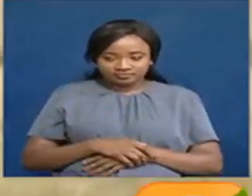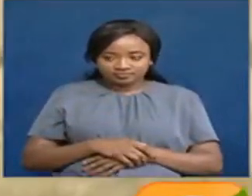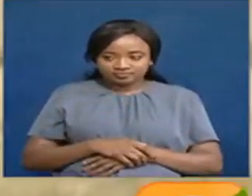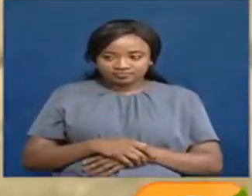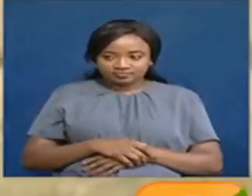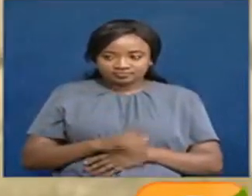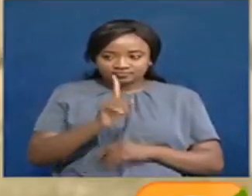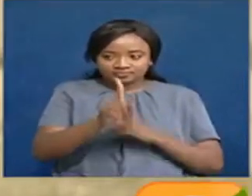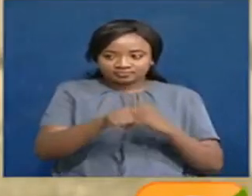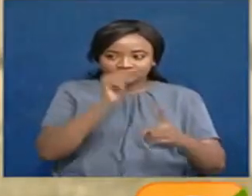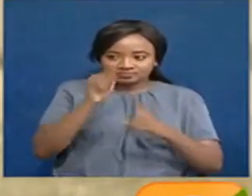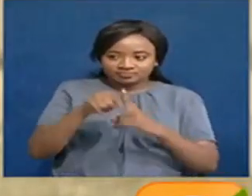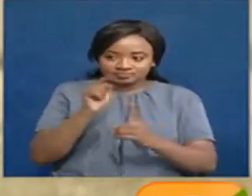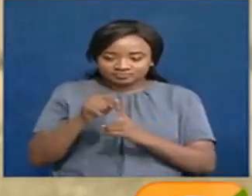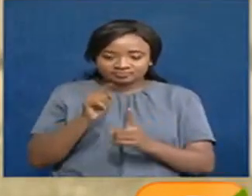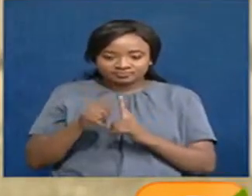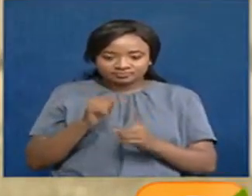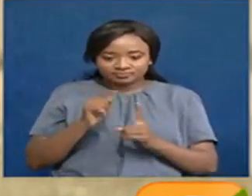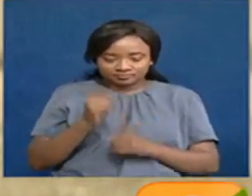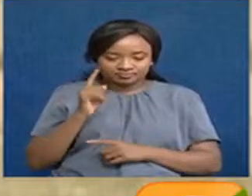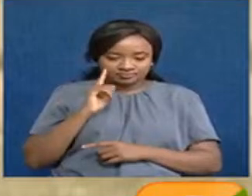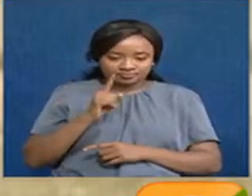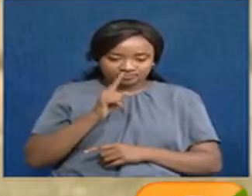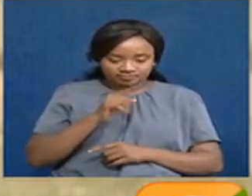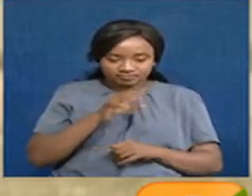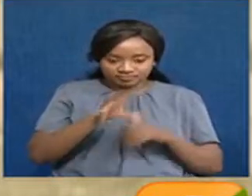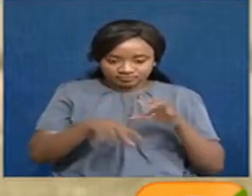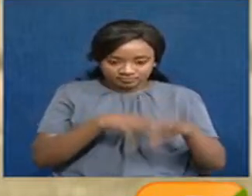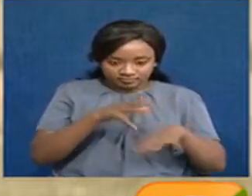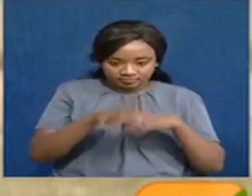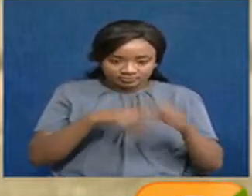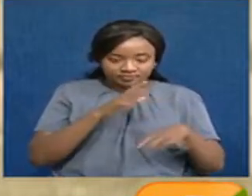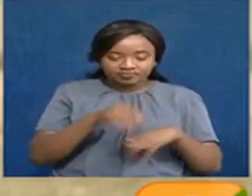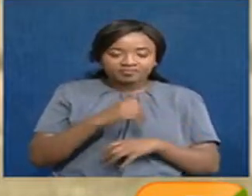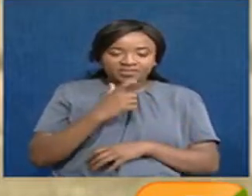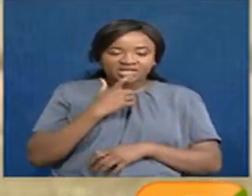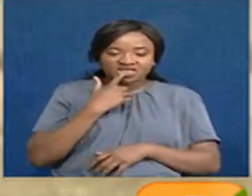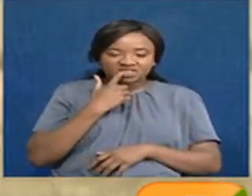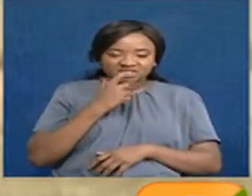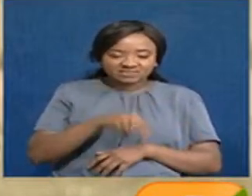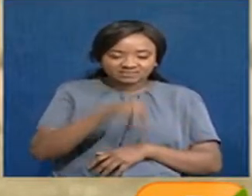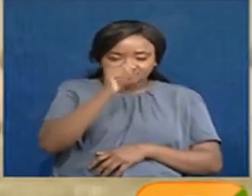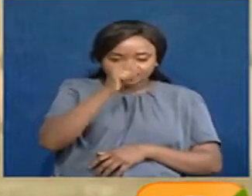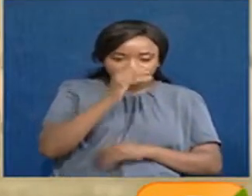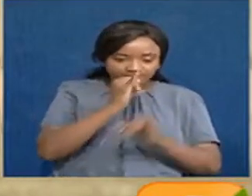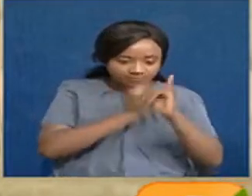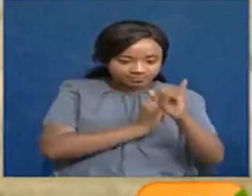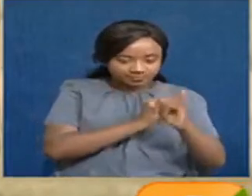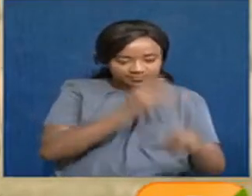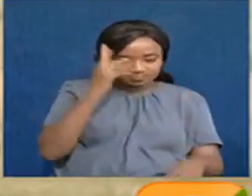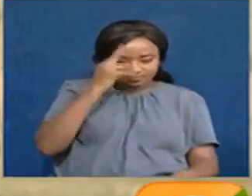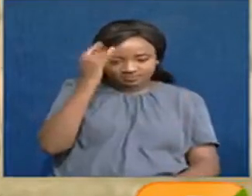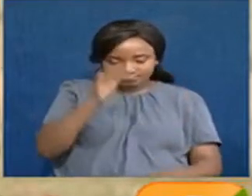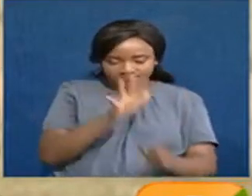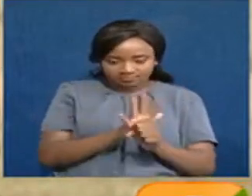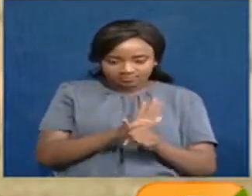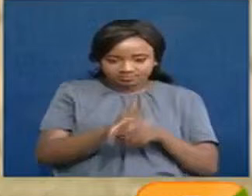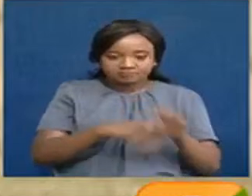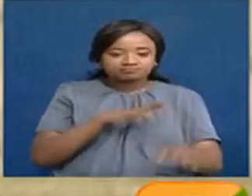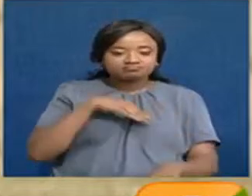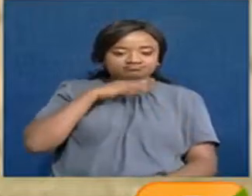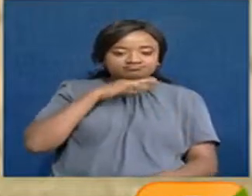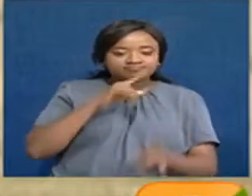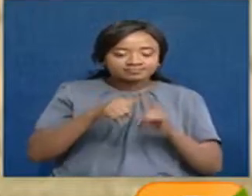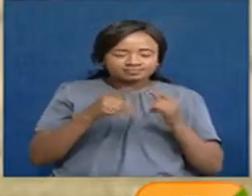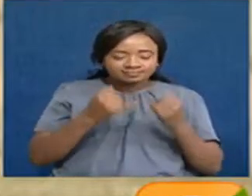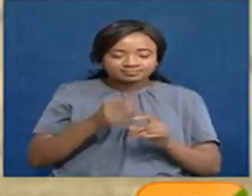Poaching and biodiversity loss have been blamed for the extinction of some of the animal species in the country. But if science that is currently